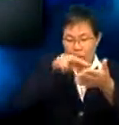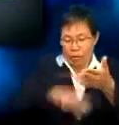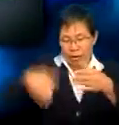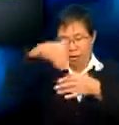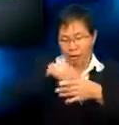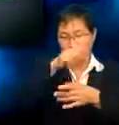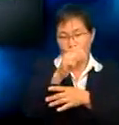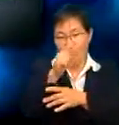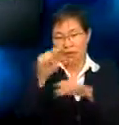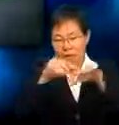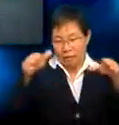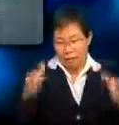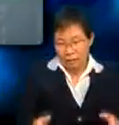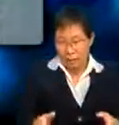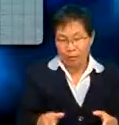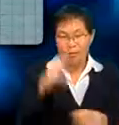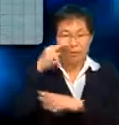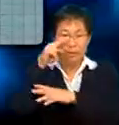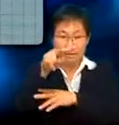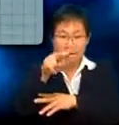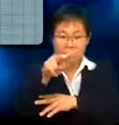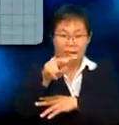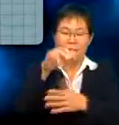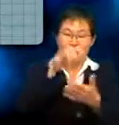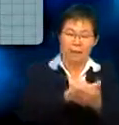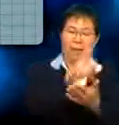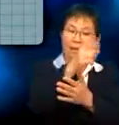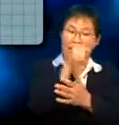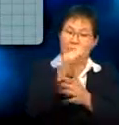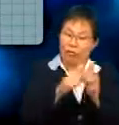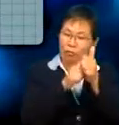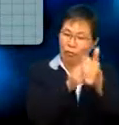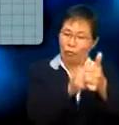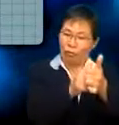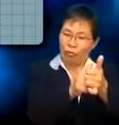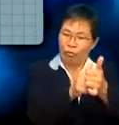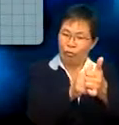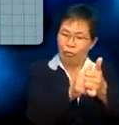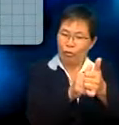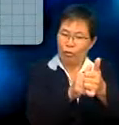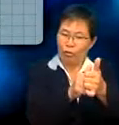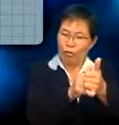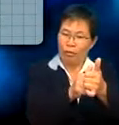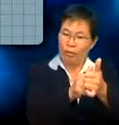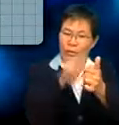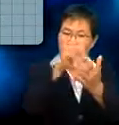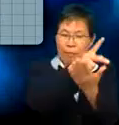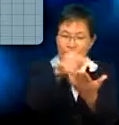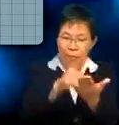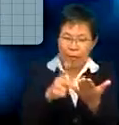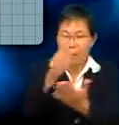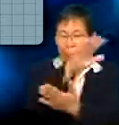a data table, you will see that the data follows a certain pattern or